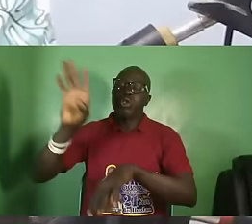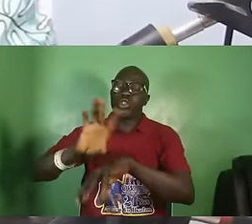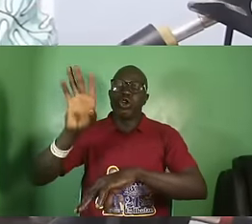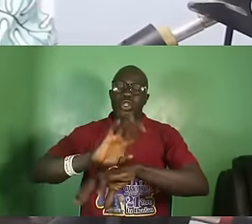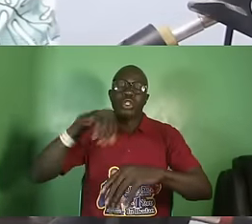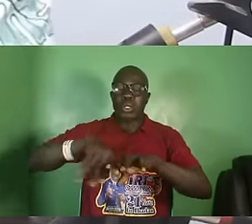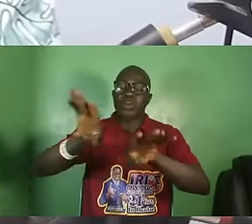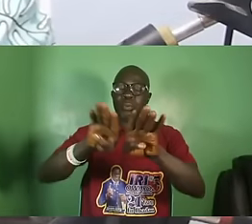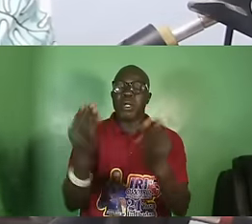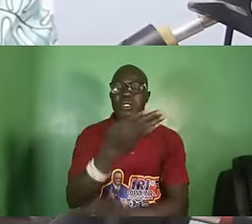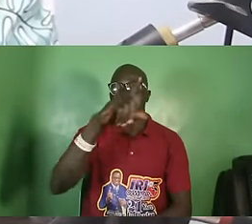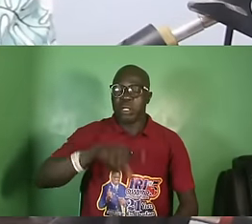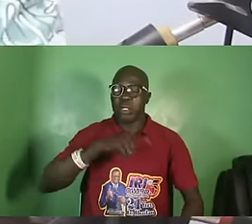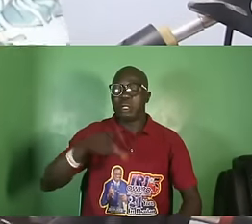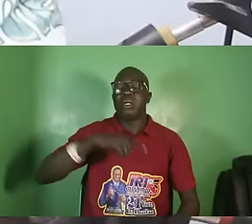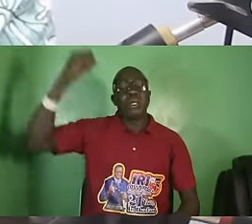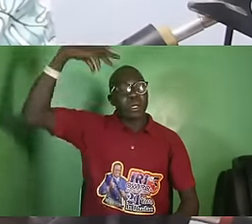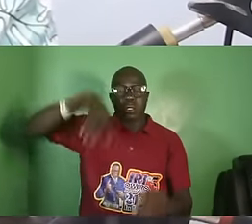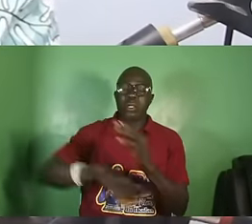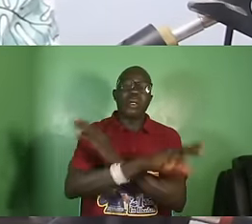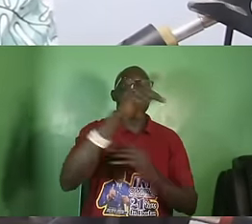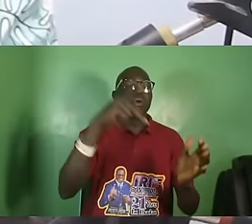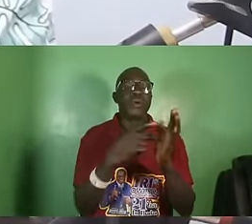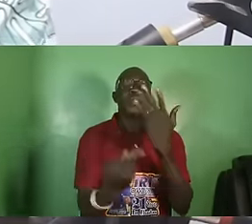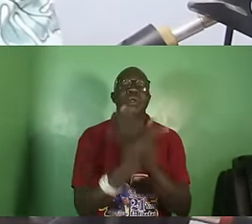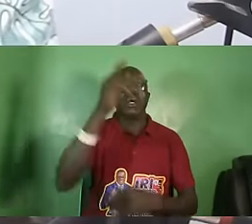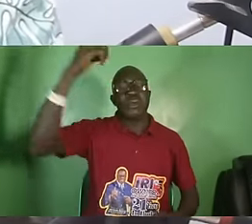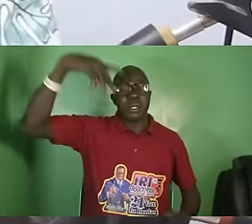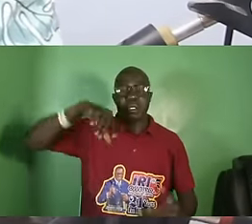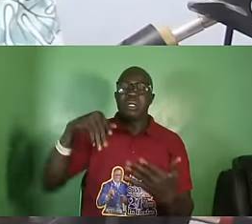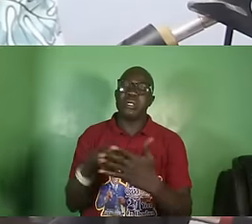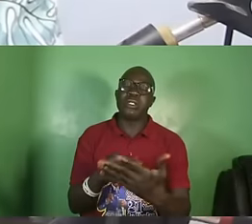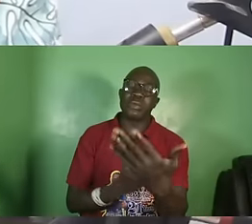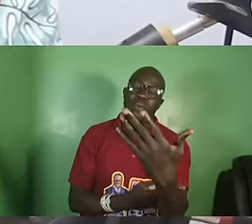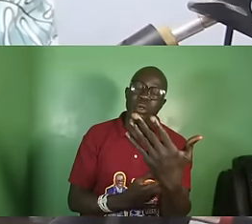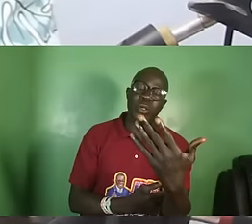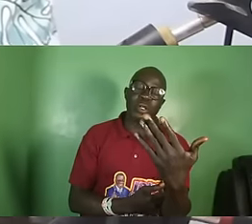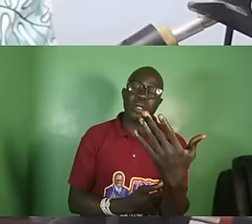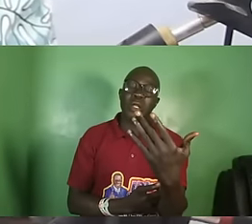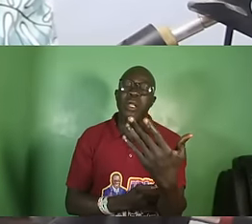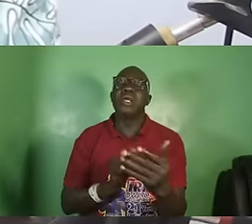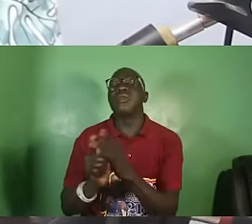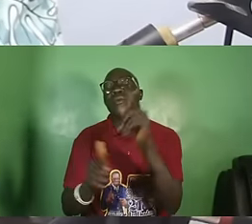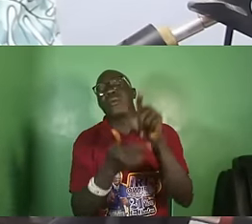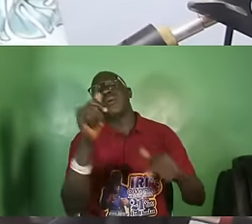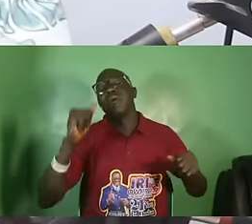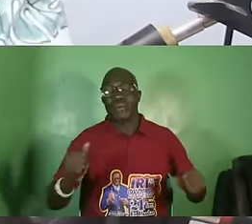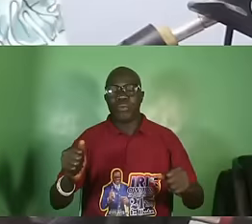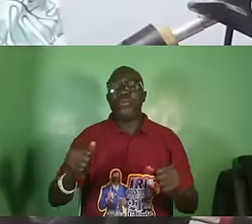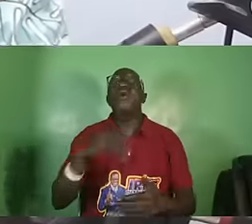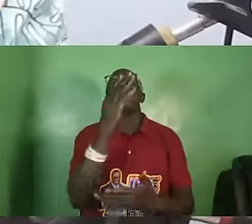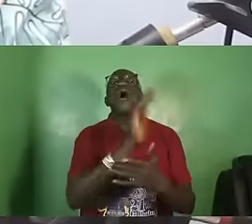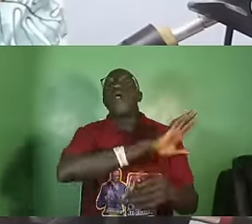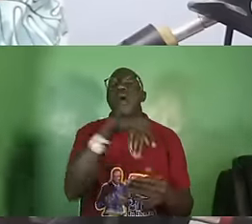our branches in Lagos, by the grace of God, there is program. By the grace of God, this will be